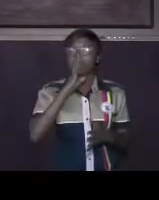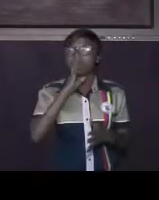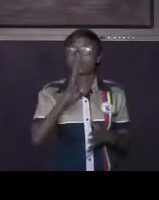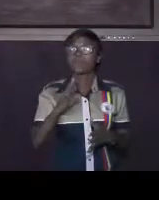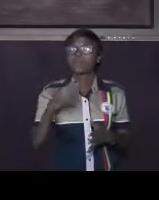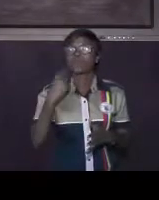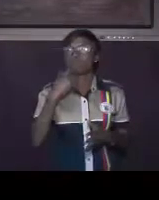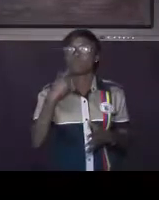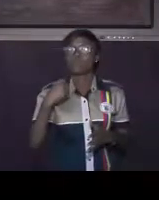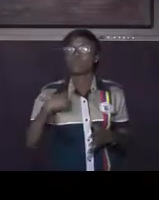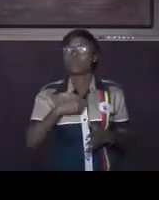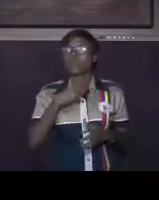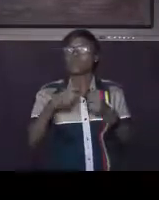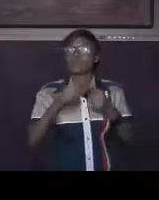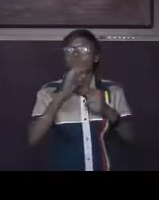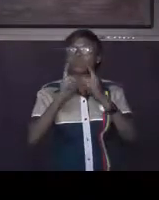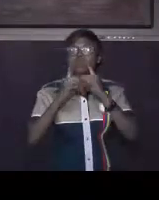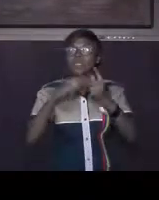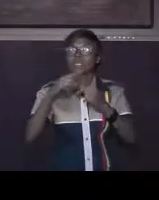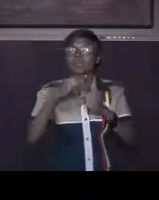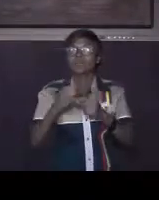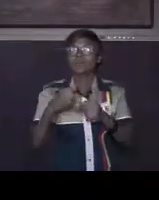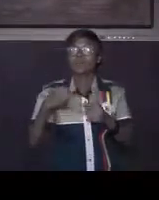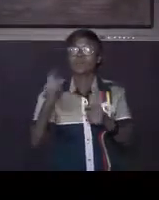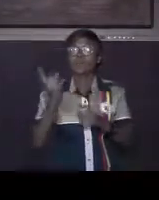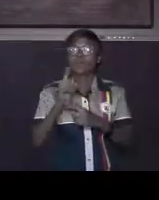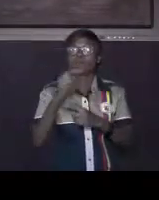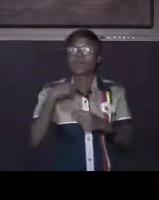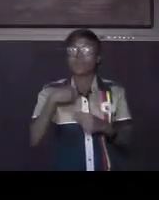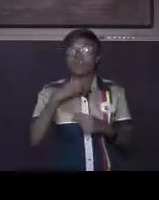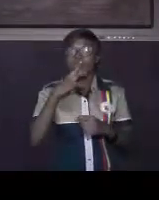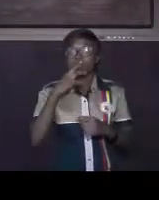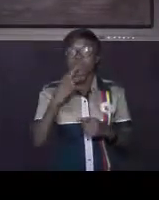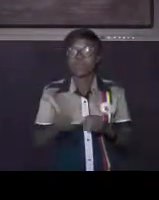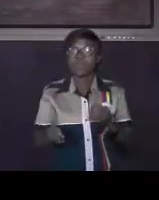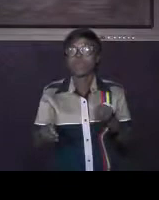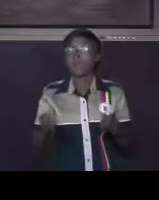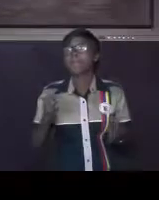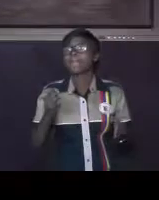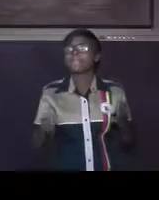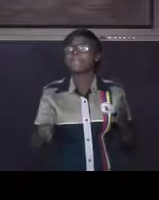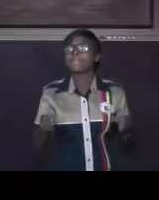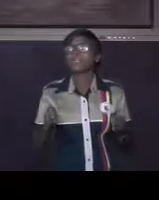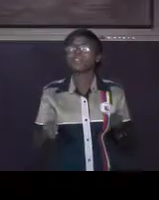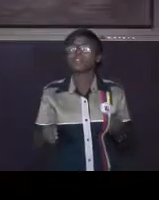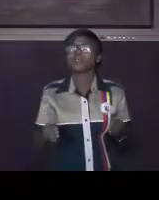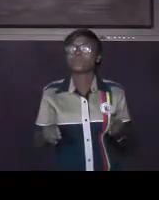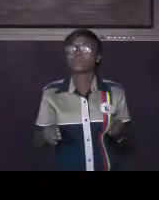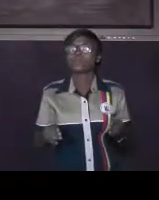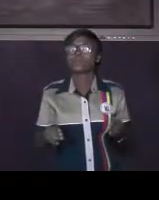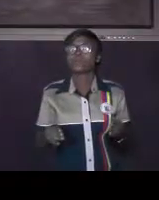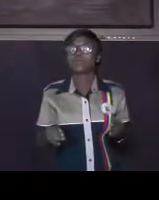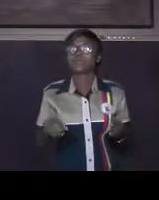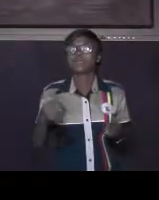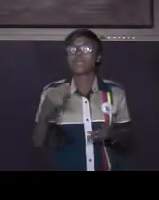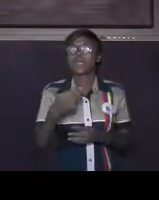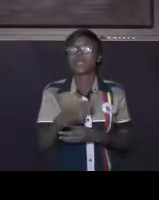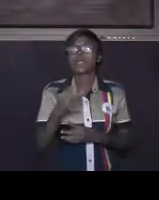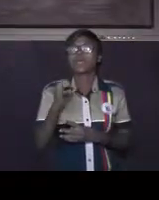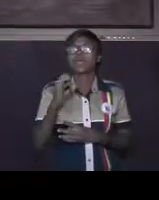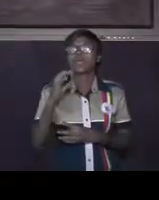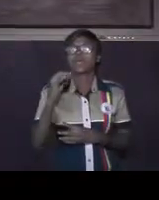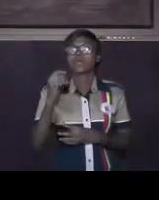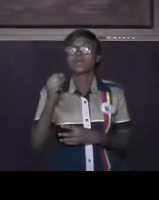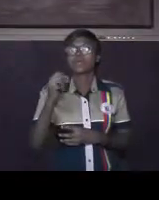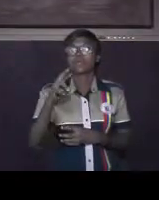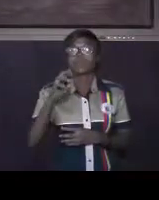be talking about the metric unit system, where we measure parcels of land in hectares